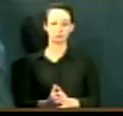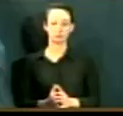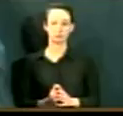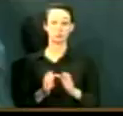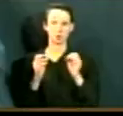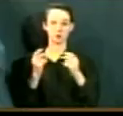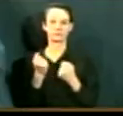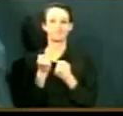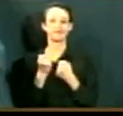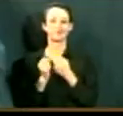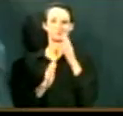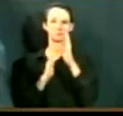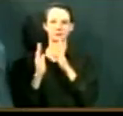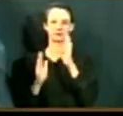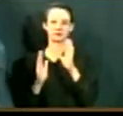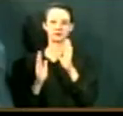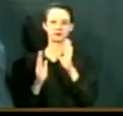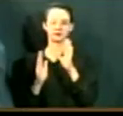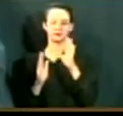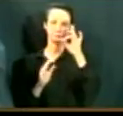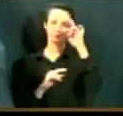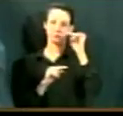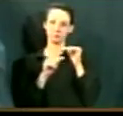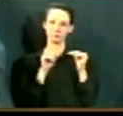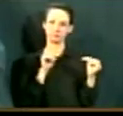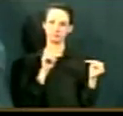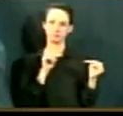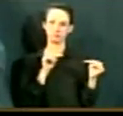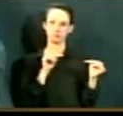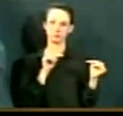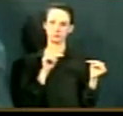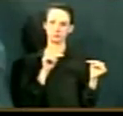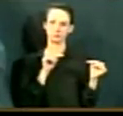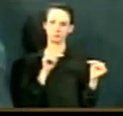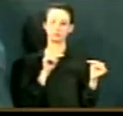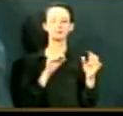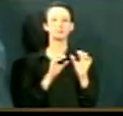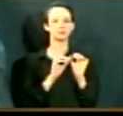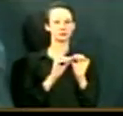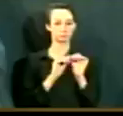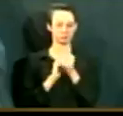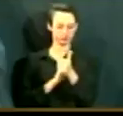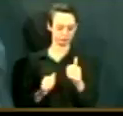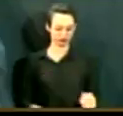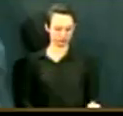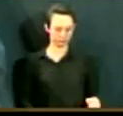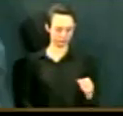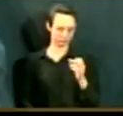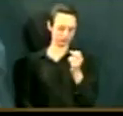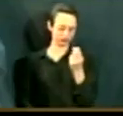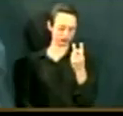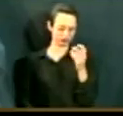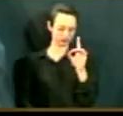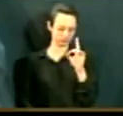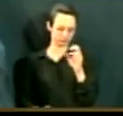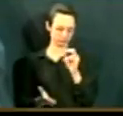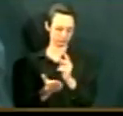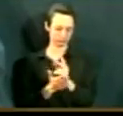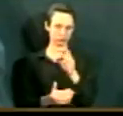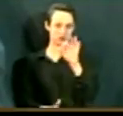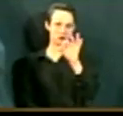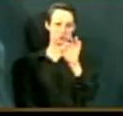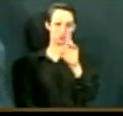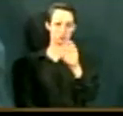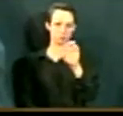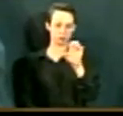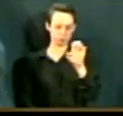Okay. All in favor say aye. Aye. All opposed? Motion carries. Item 12D, approve freeze of